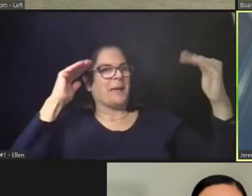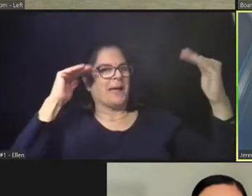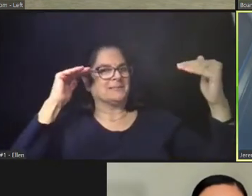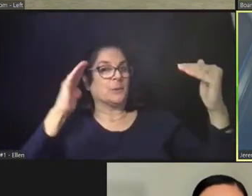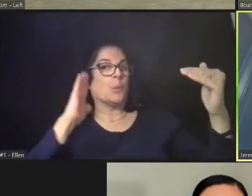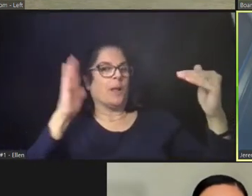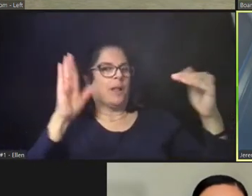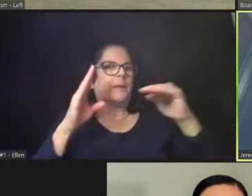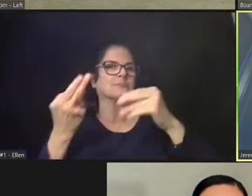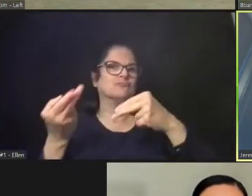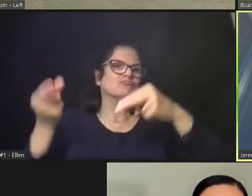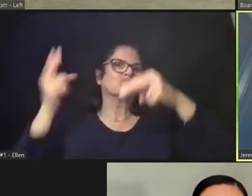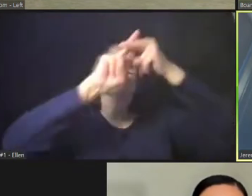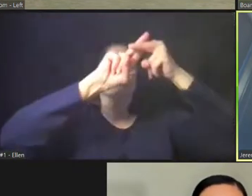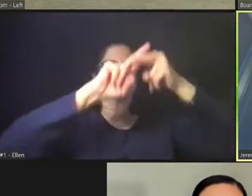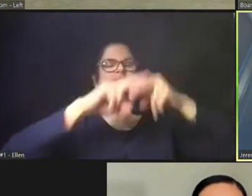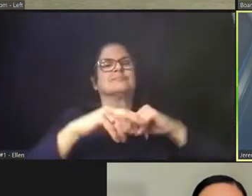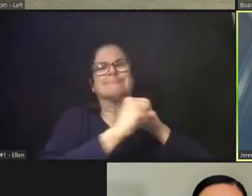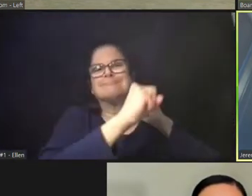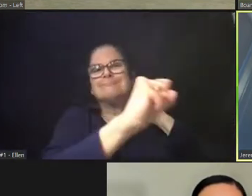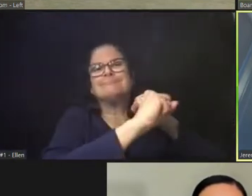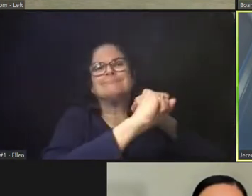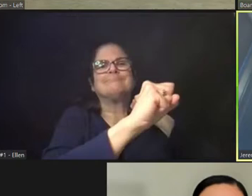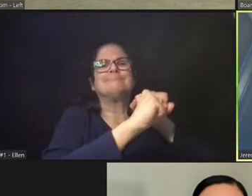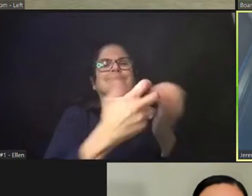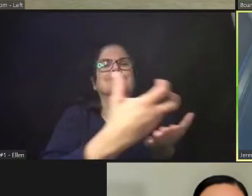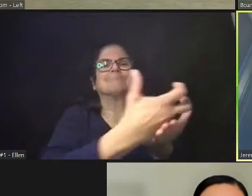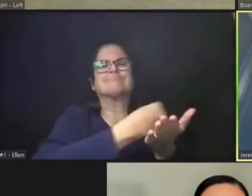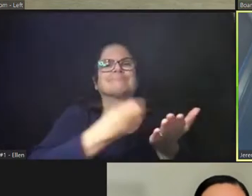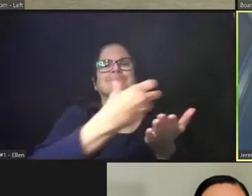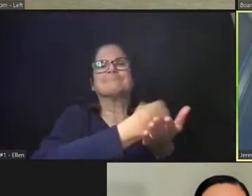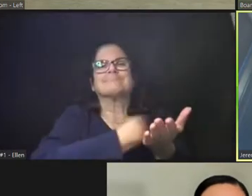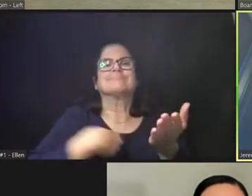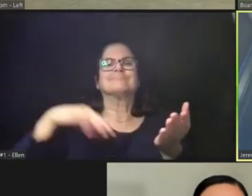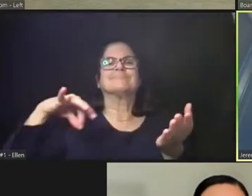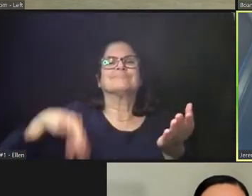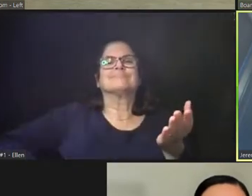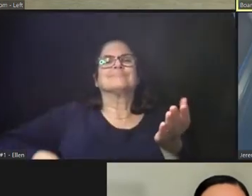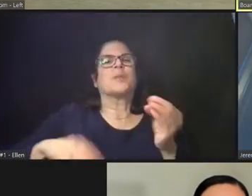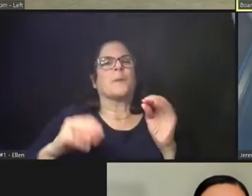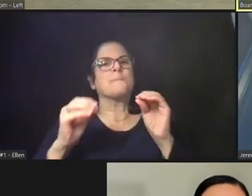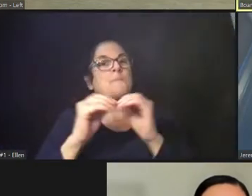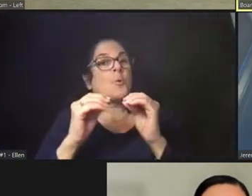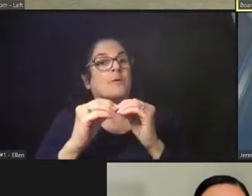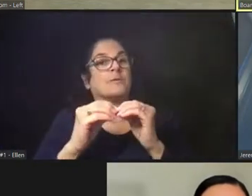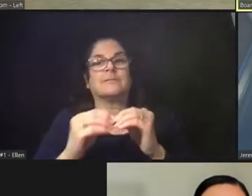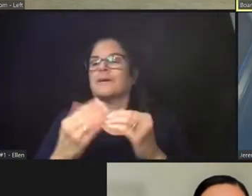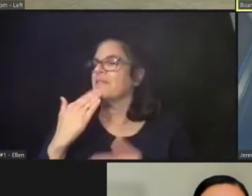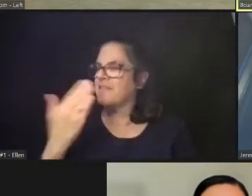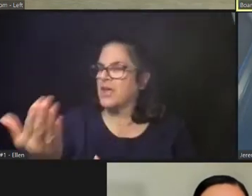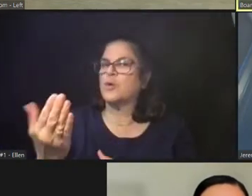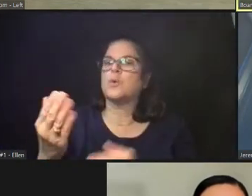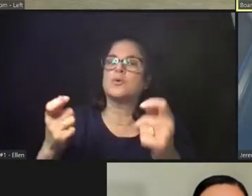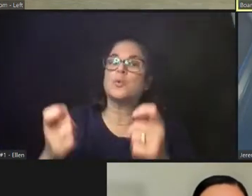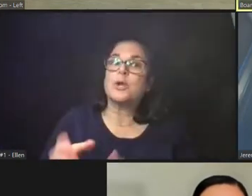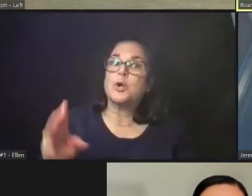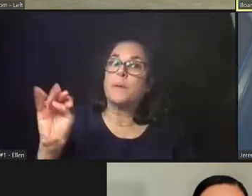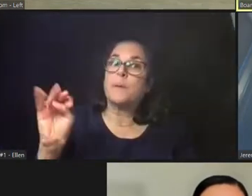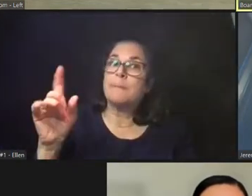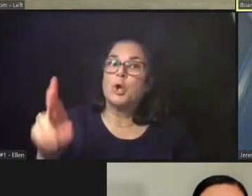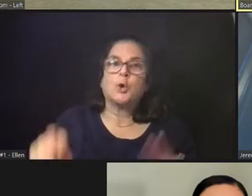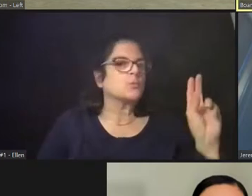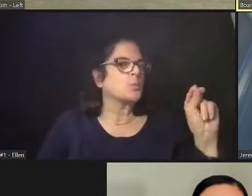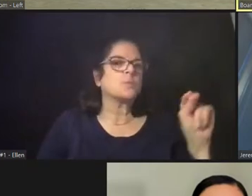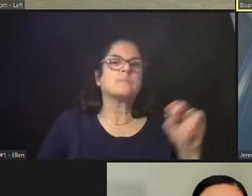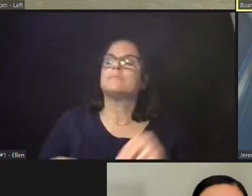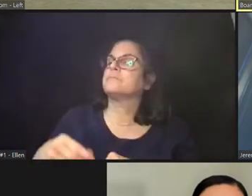with the additional advertising space and the revenues that it should create. Thank you. Thank you. Dr. Miller? No question.